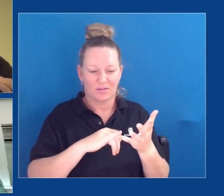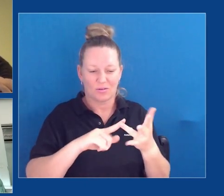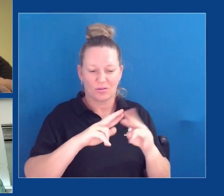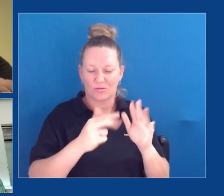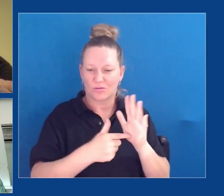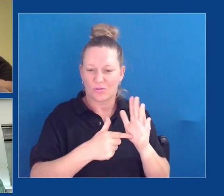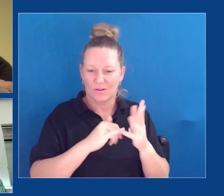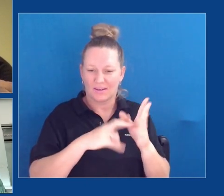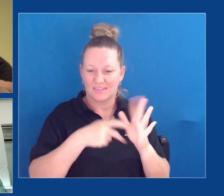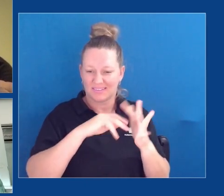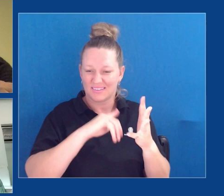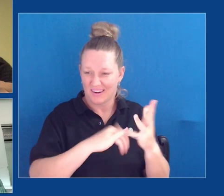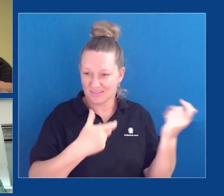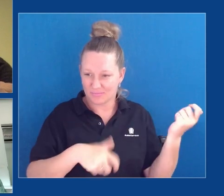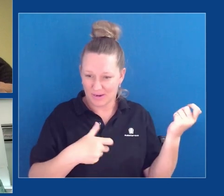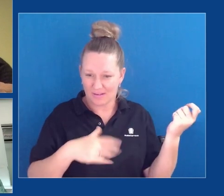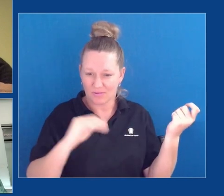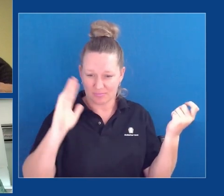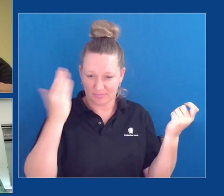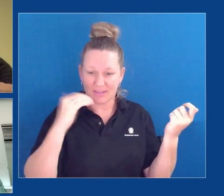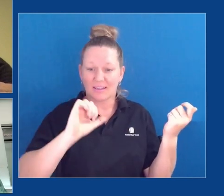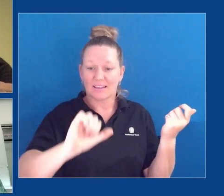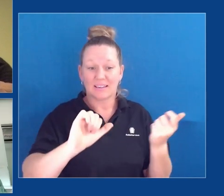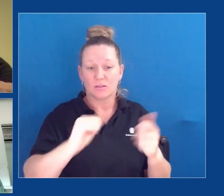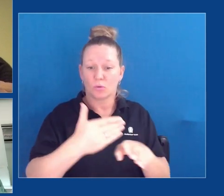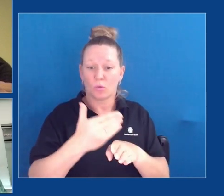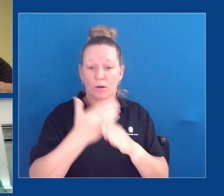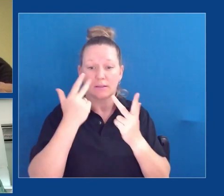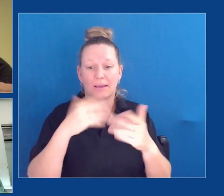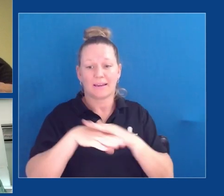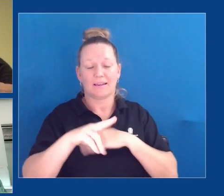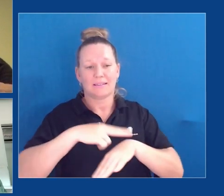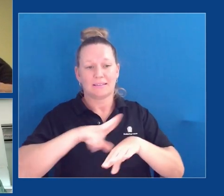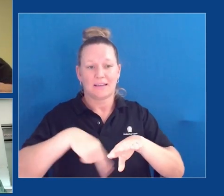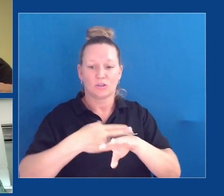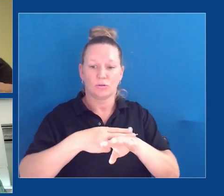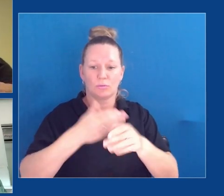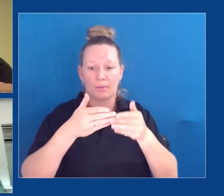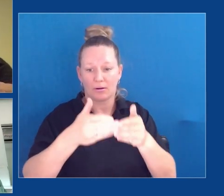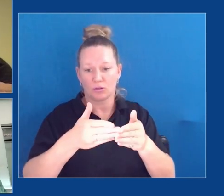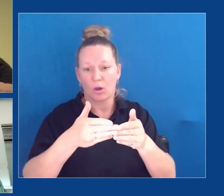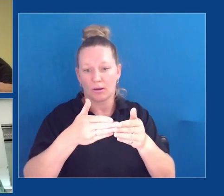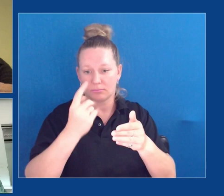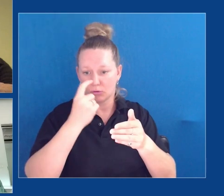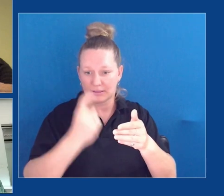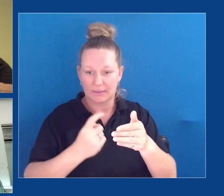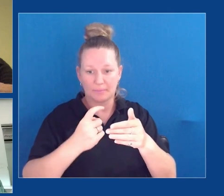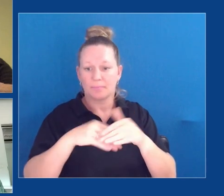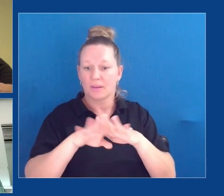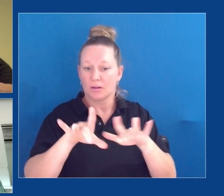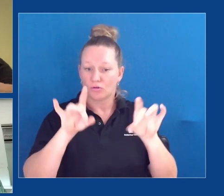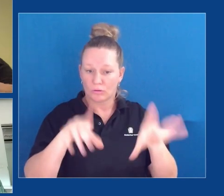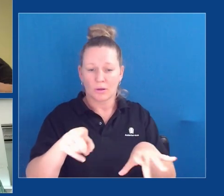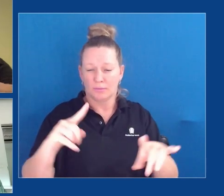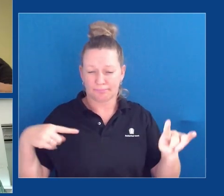displayed in the National Maritime Museum in Australia. and he's long engaged in research on